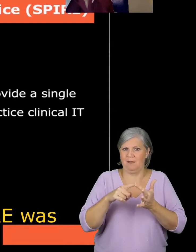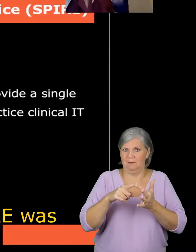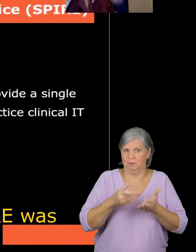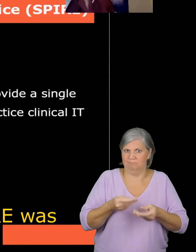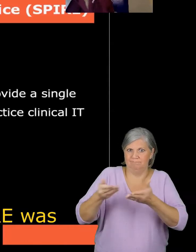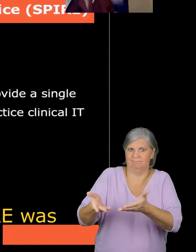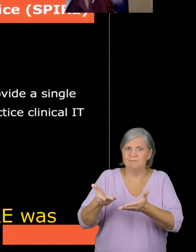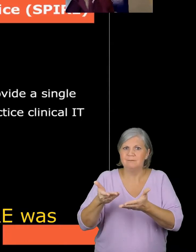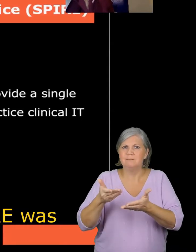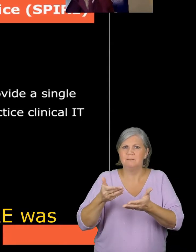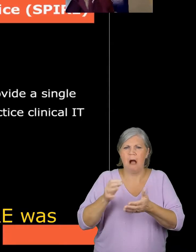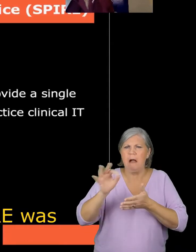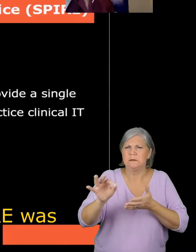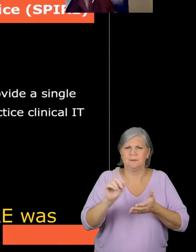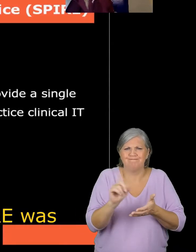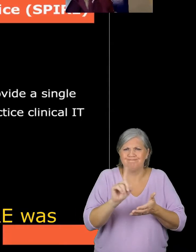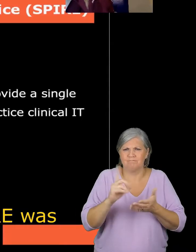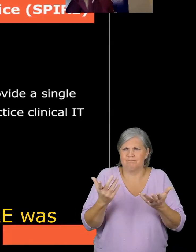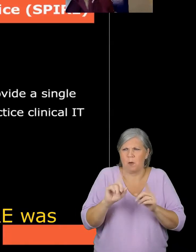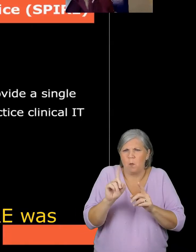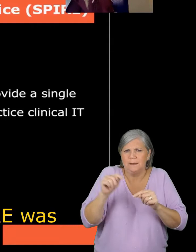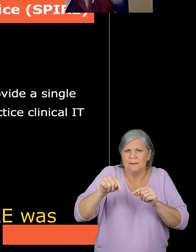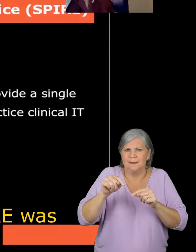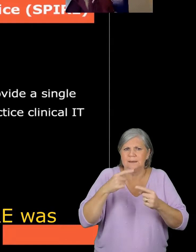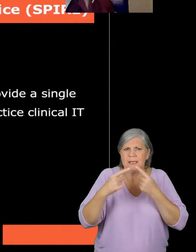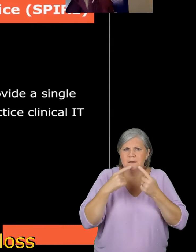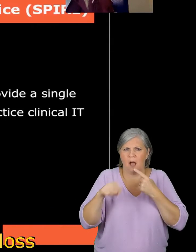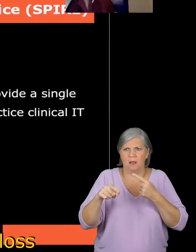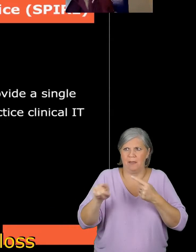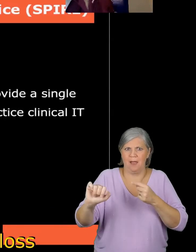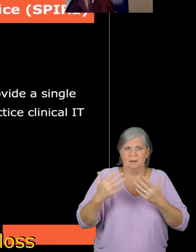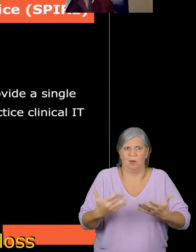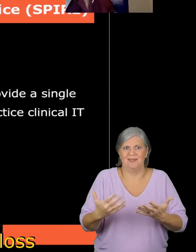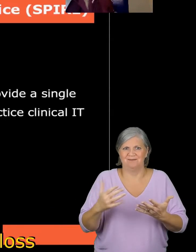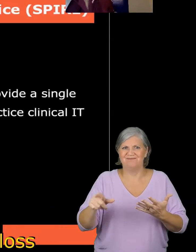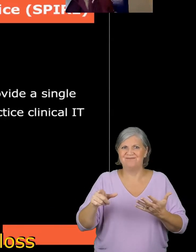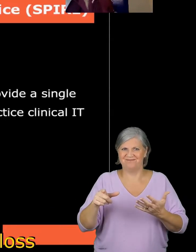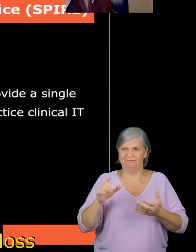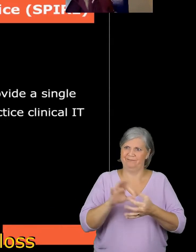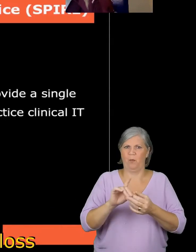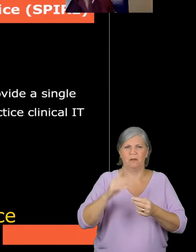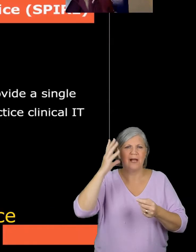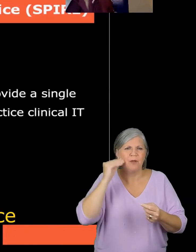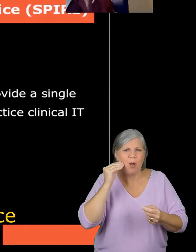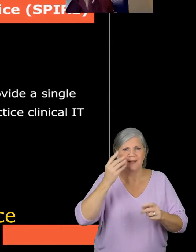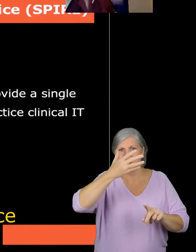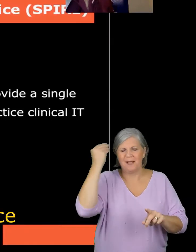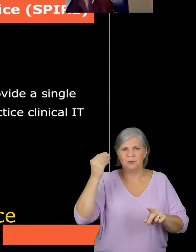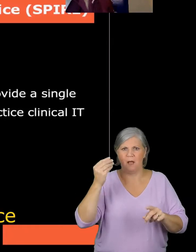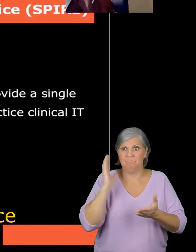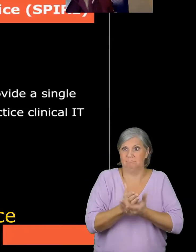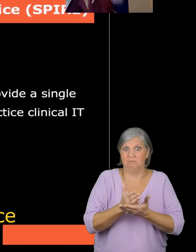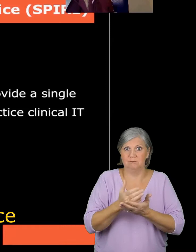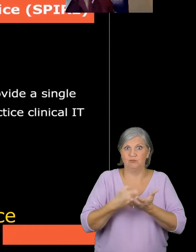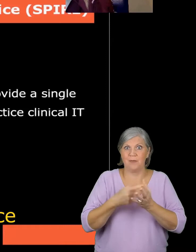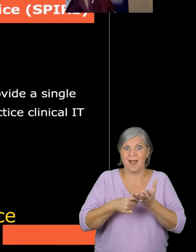An information request to SPIRE was submitted, asking for the type of data they currently had in hearing loss and dementia